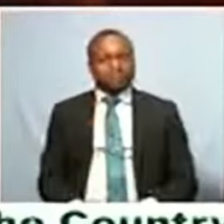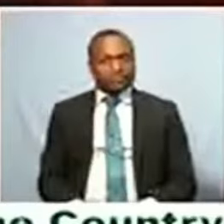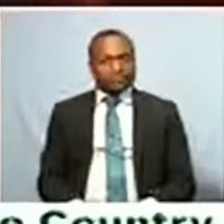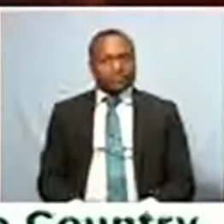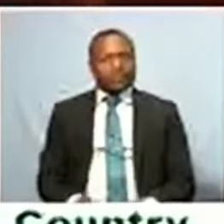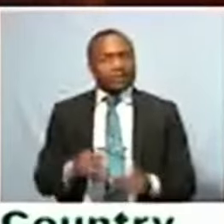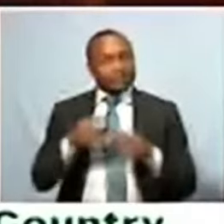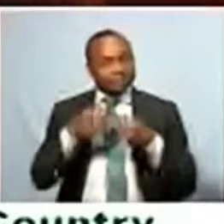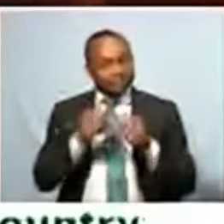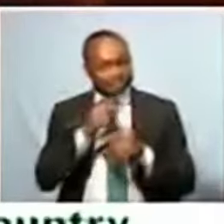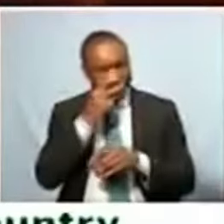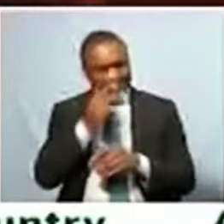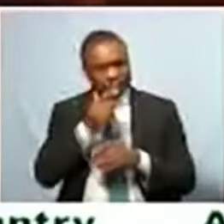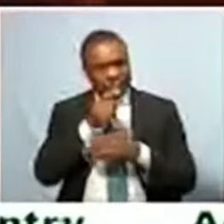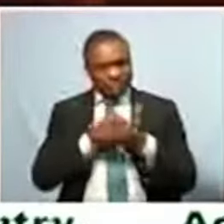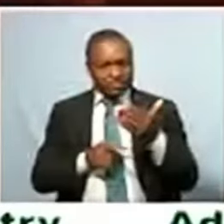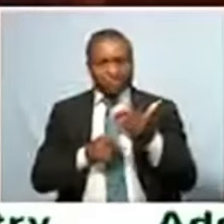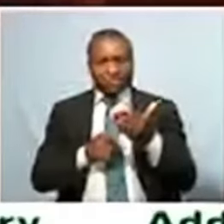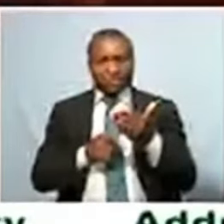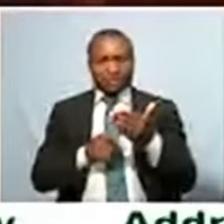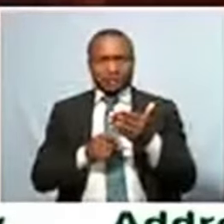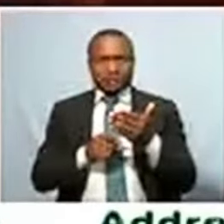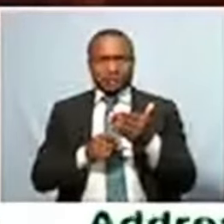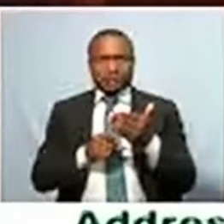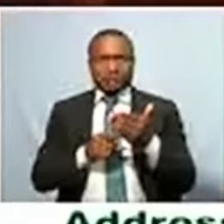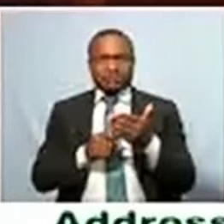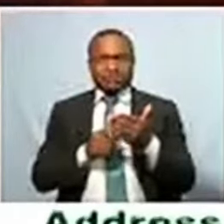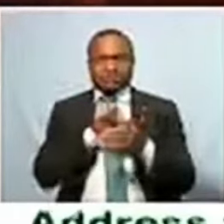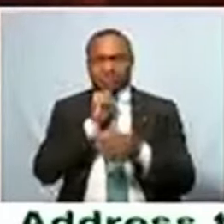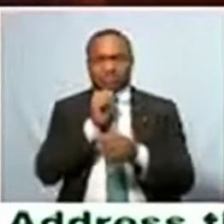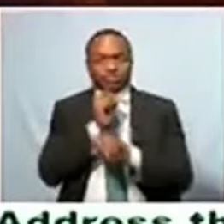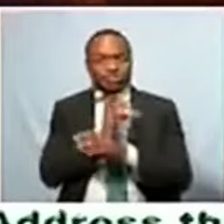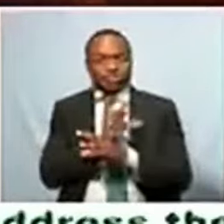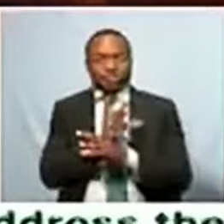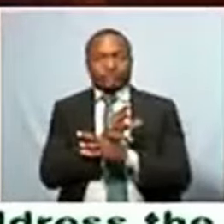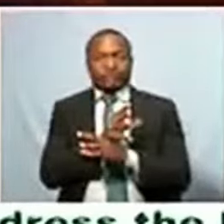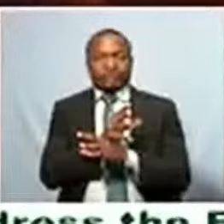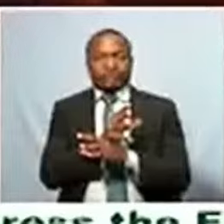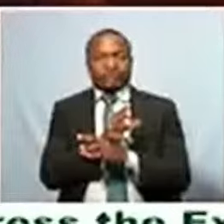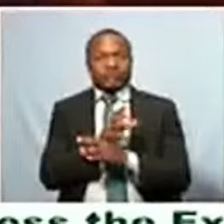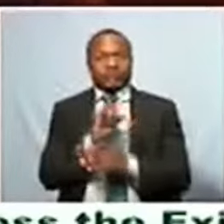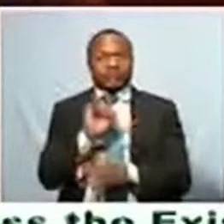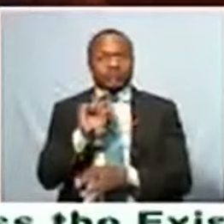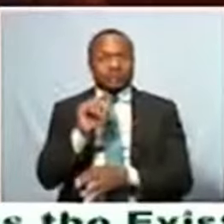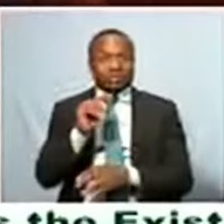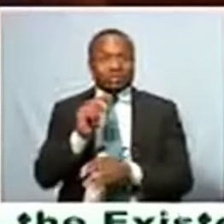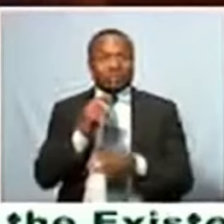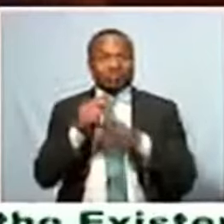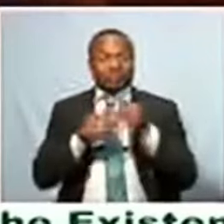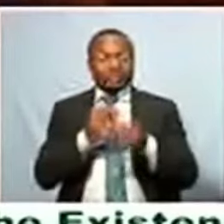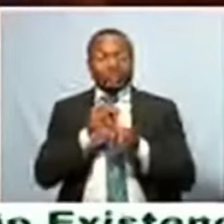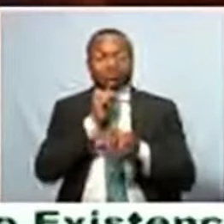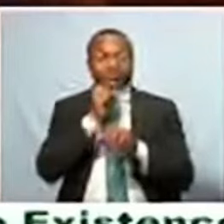I'm trying to look at what intolerance is and what my friend is debating on. I didn't want